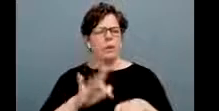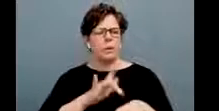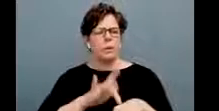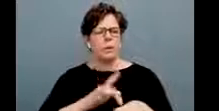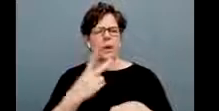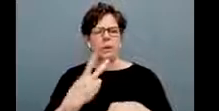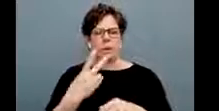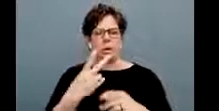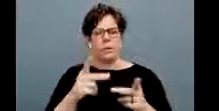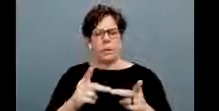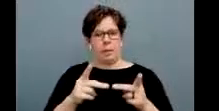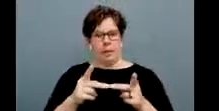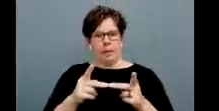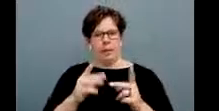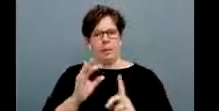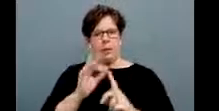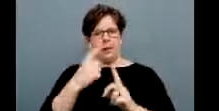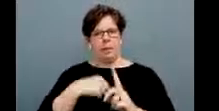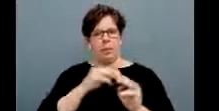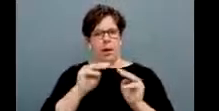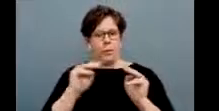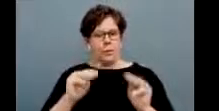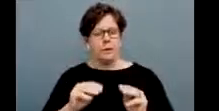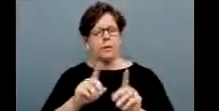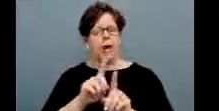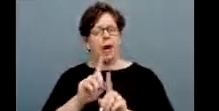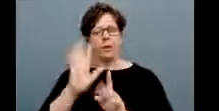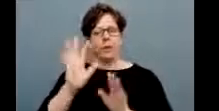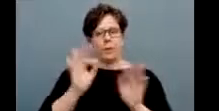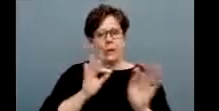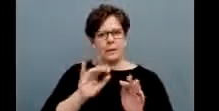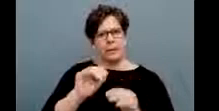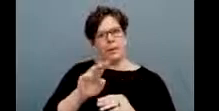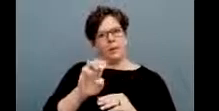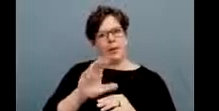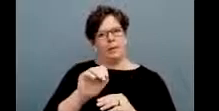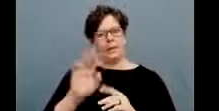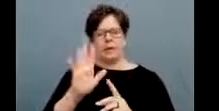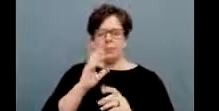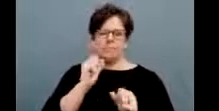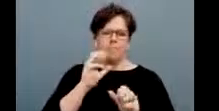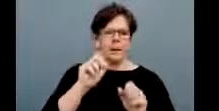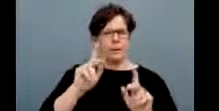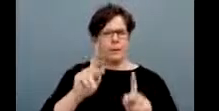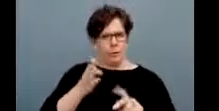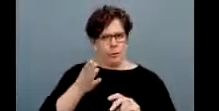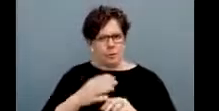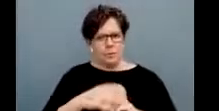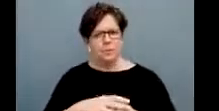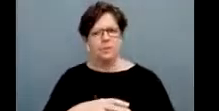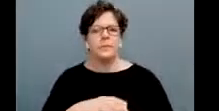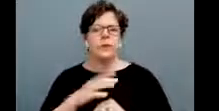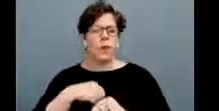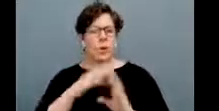unique to our museum and introduce you to the remarkable human who lived there. So the James Castle House is a small